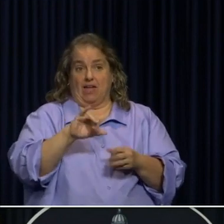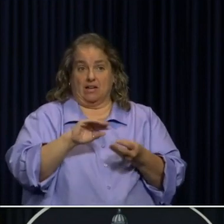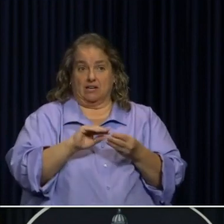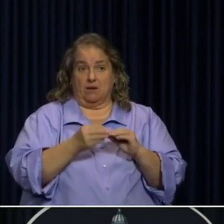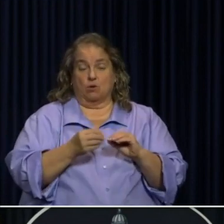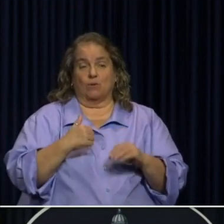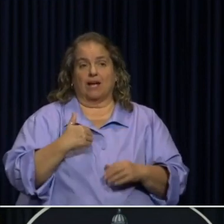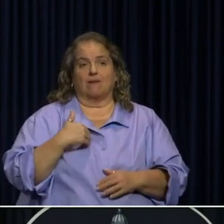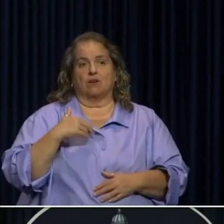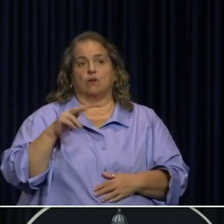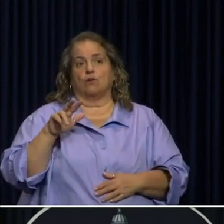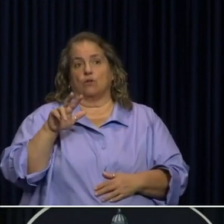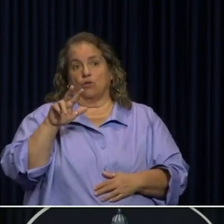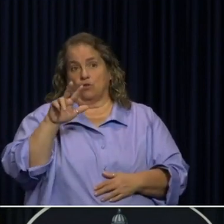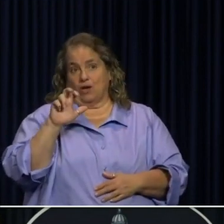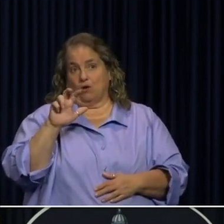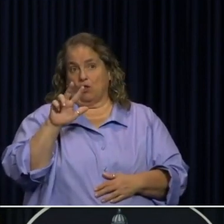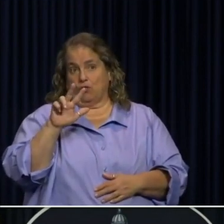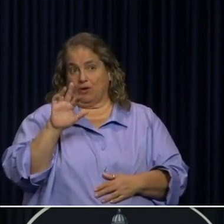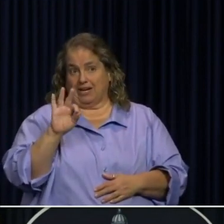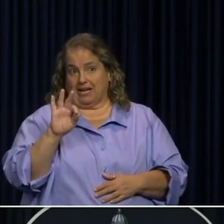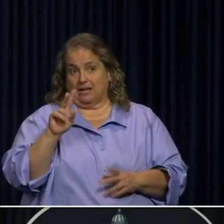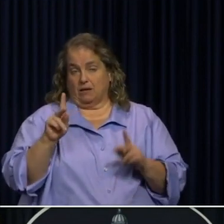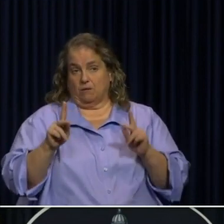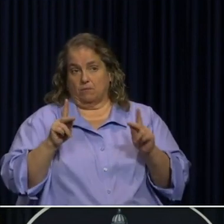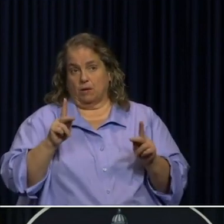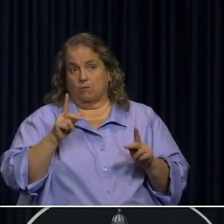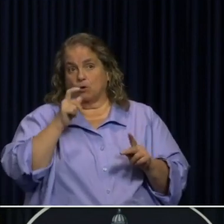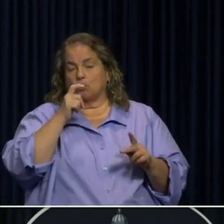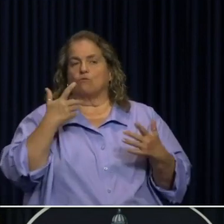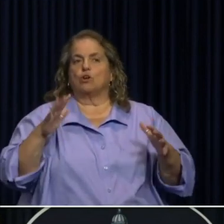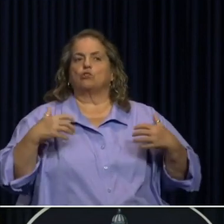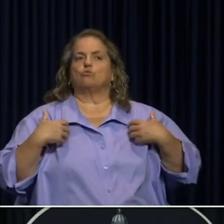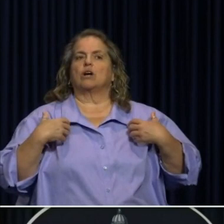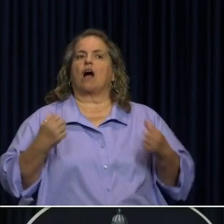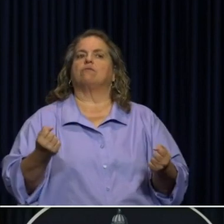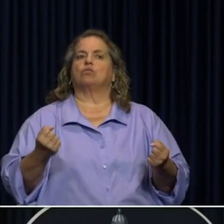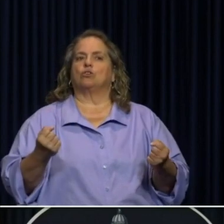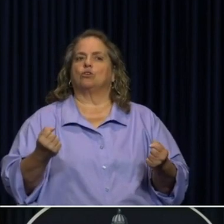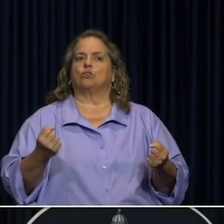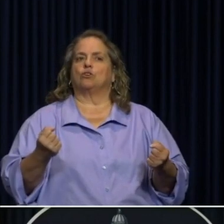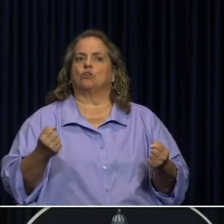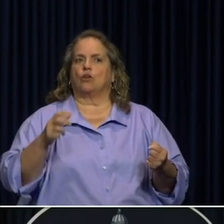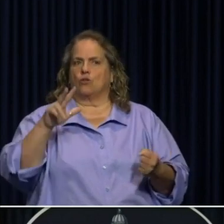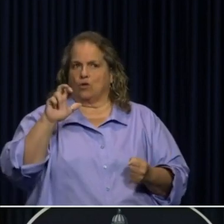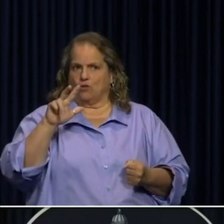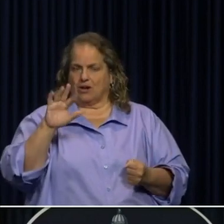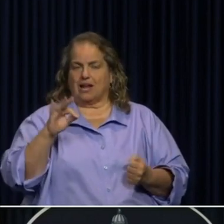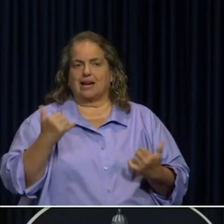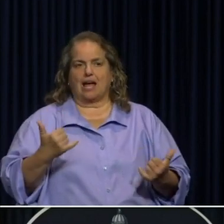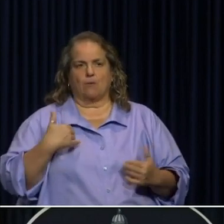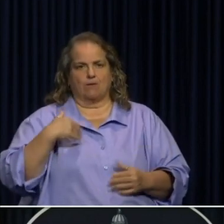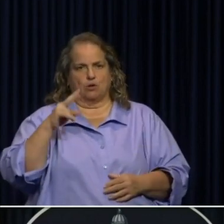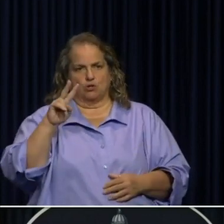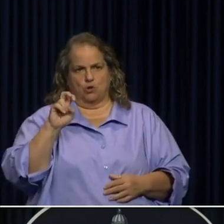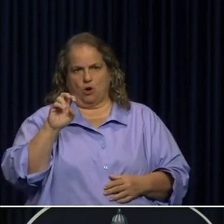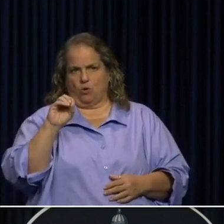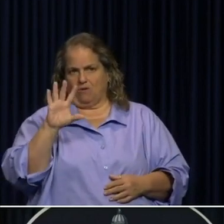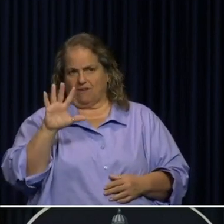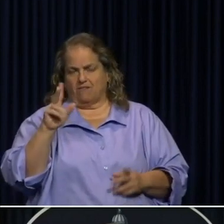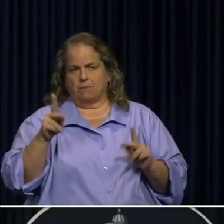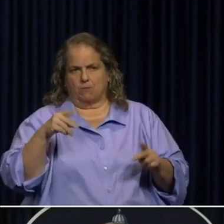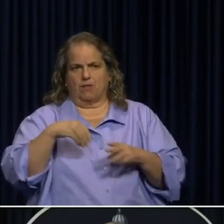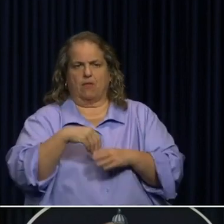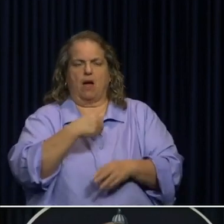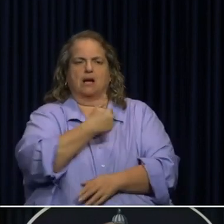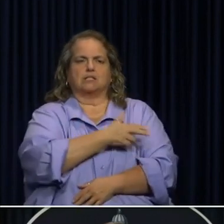we have had 339 people that have fully recovered. Right now, we believe we have 205 people hospitalized,